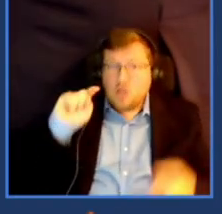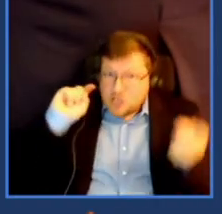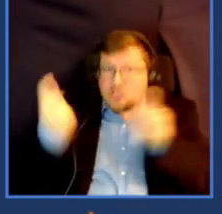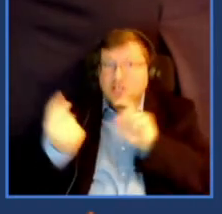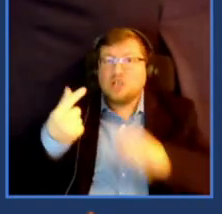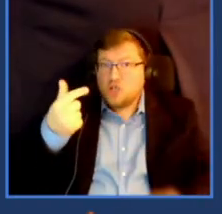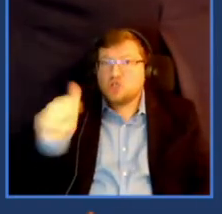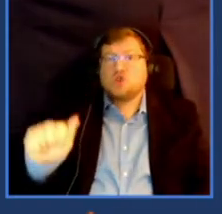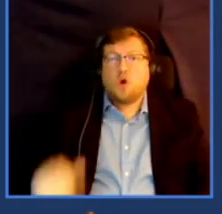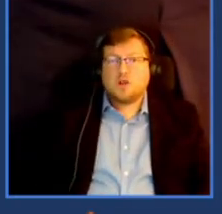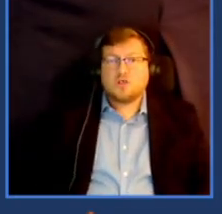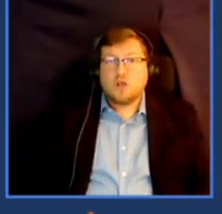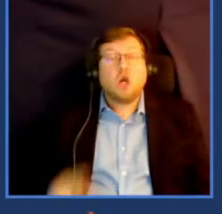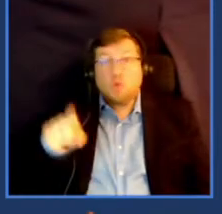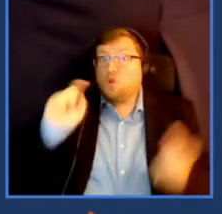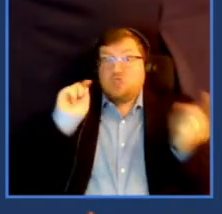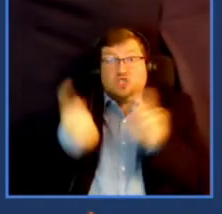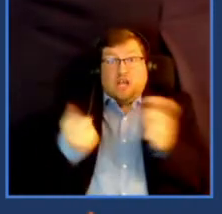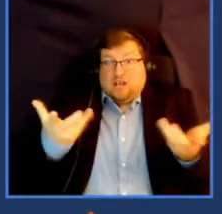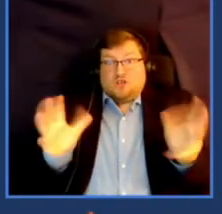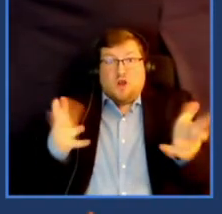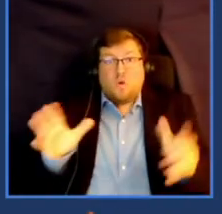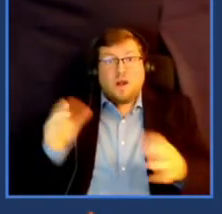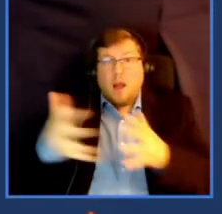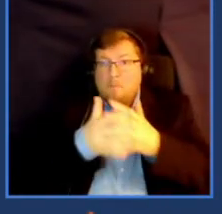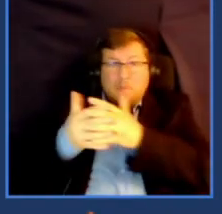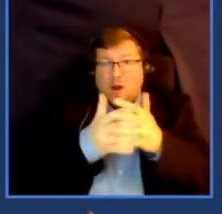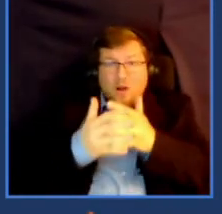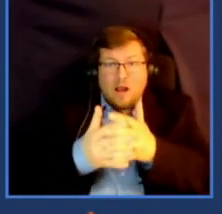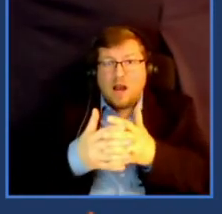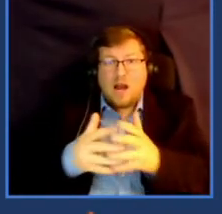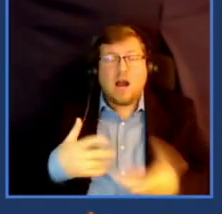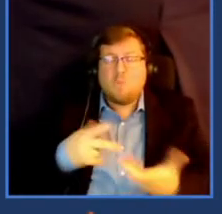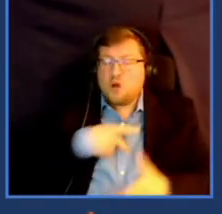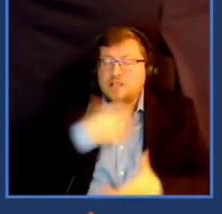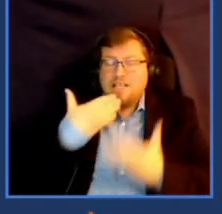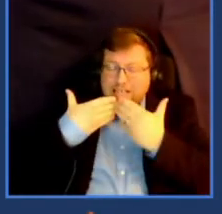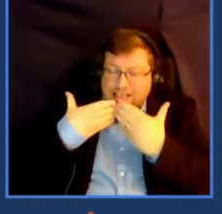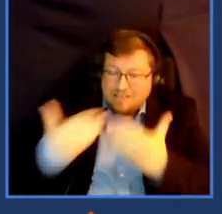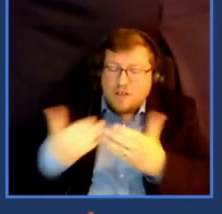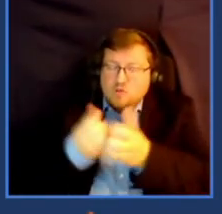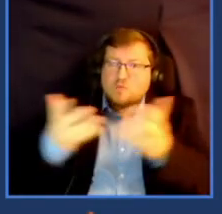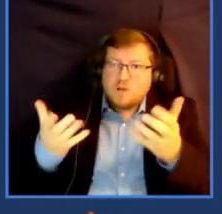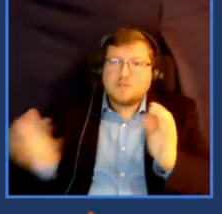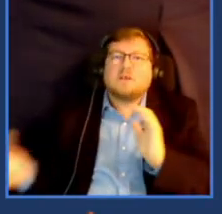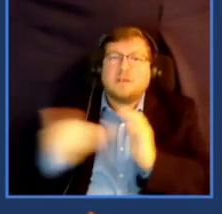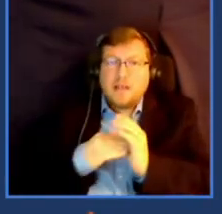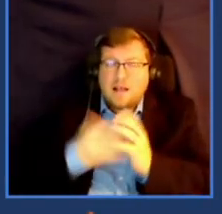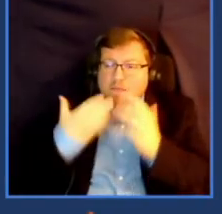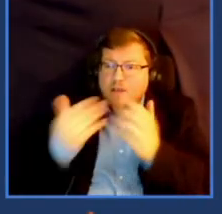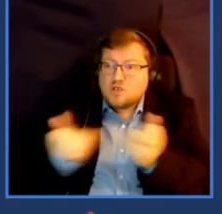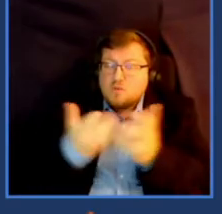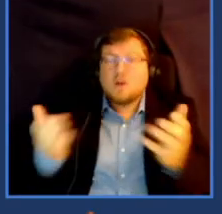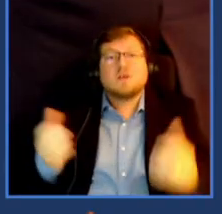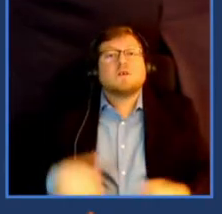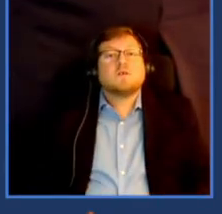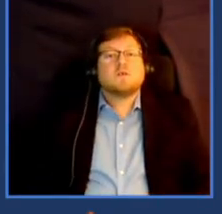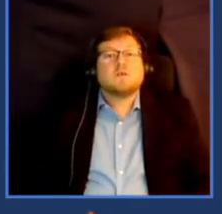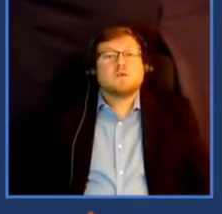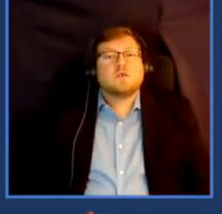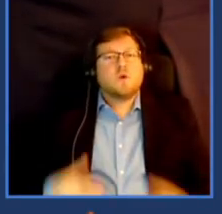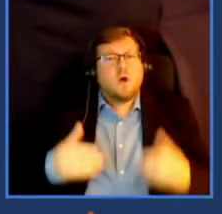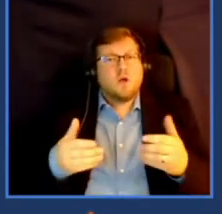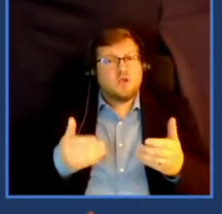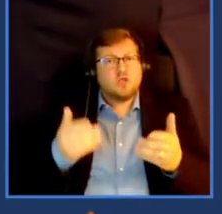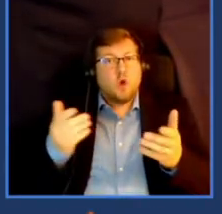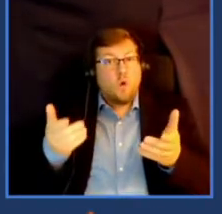You've changed America. And I want to personally thank you again. So let's hear it for the next public service